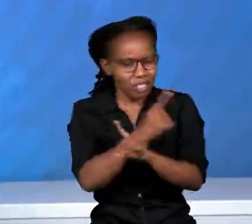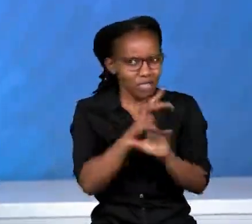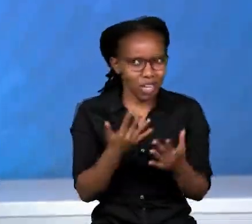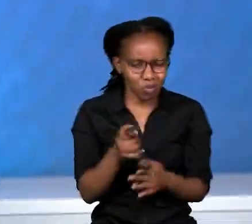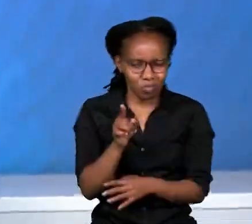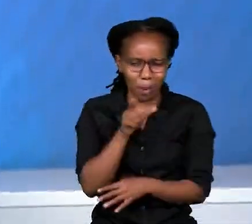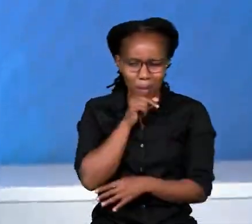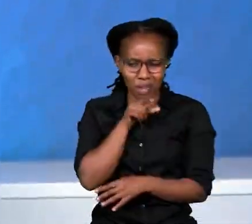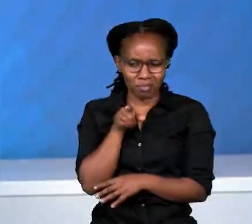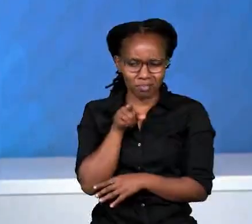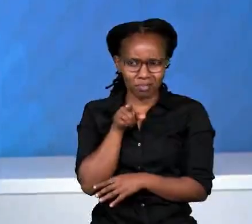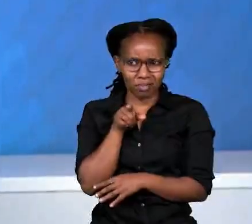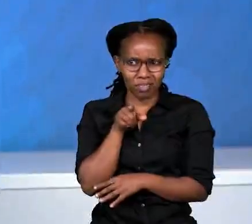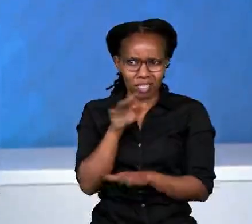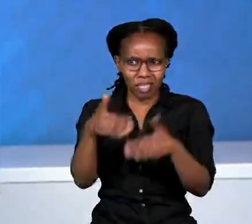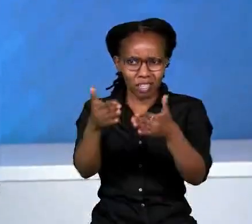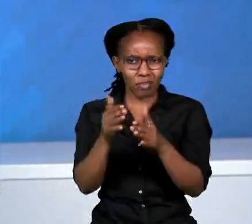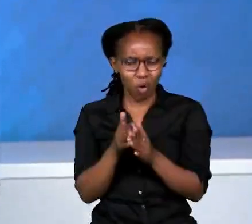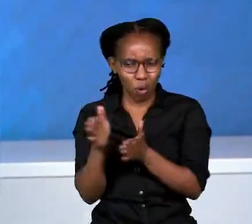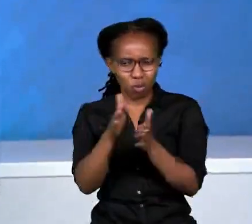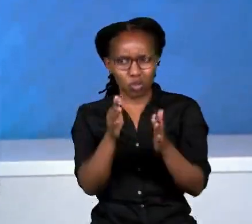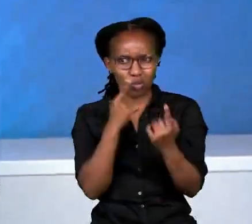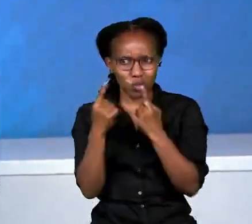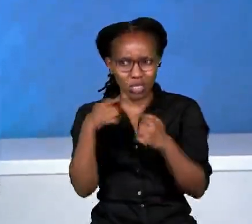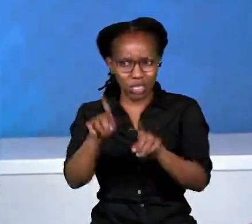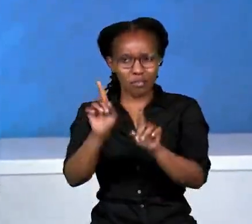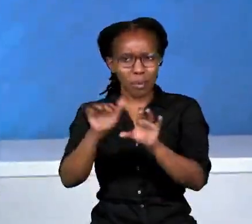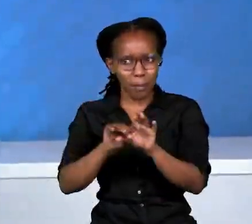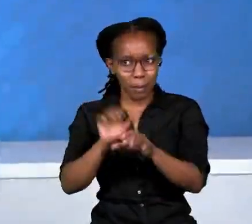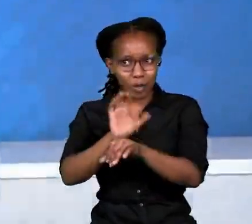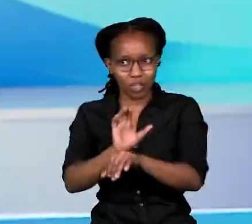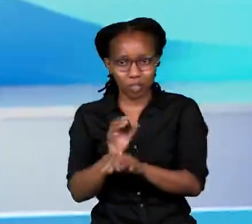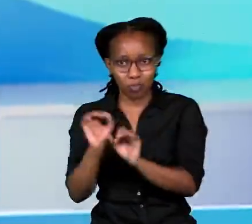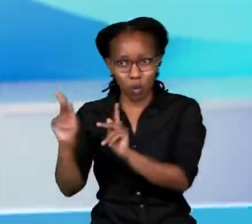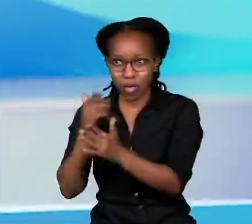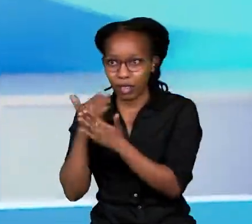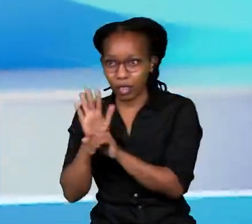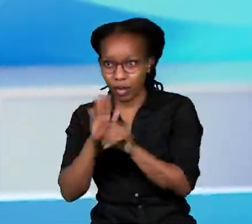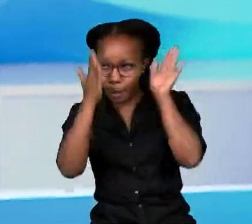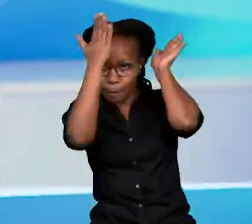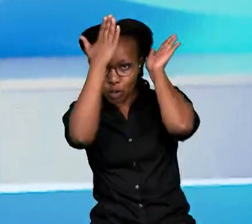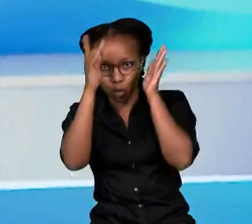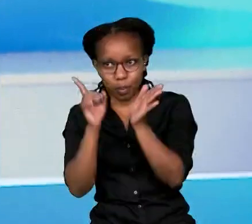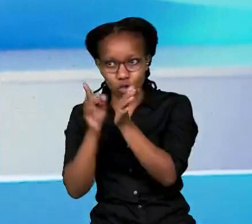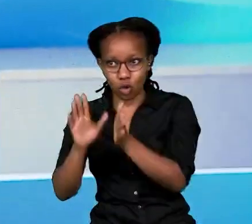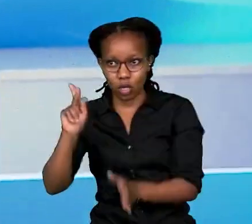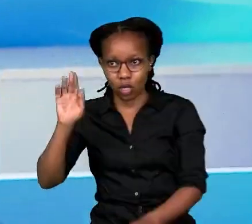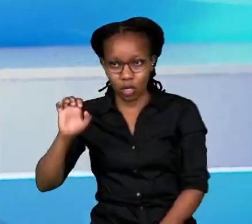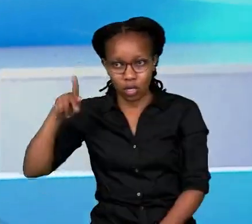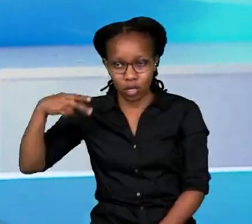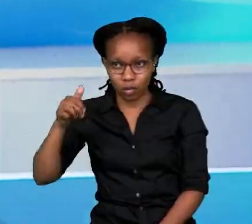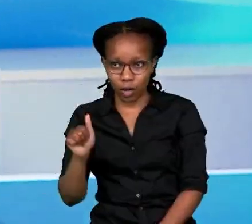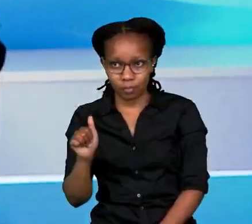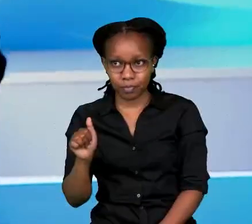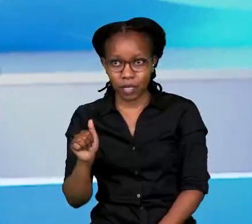ooh, jamaa, do I give him the mic? And ooh, nimzo wa kanisa? It's going to be very hard. Thank you, Gabriel. Bishop Dr. Kefa Omai from the